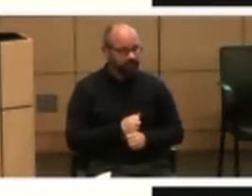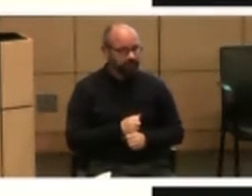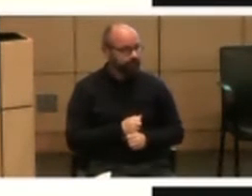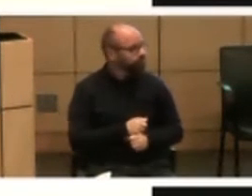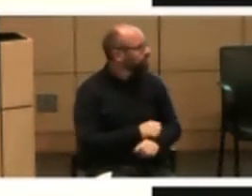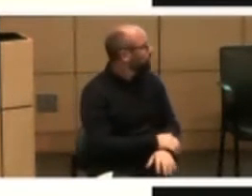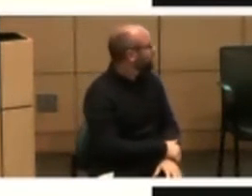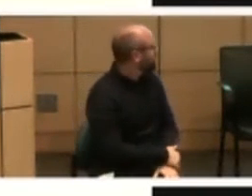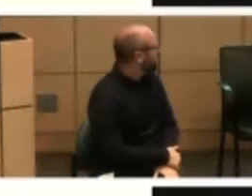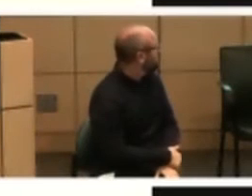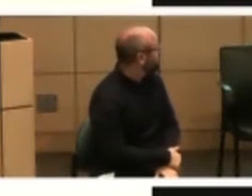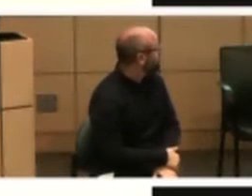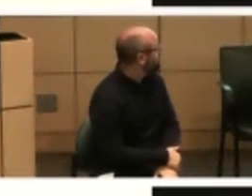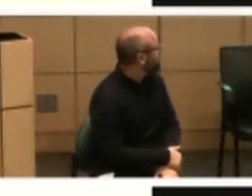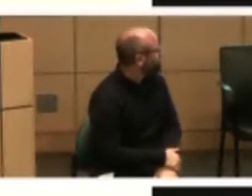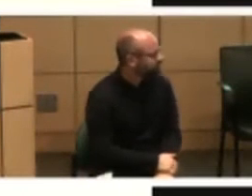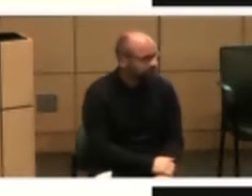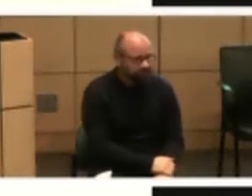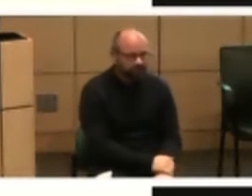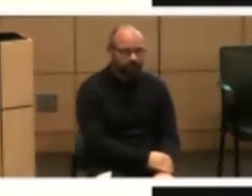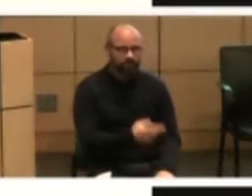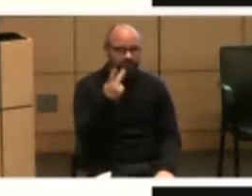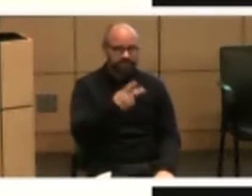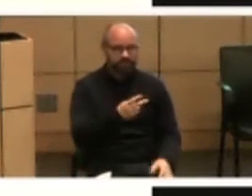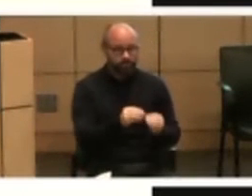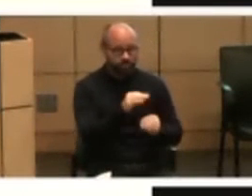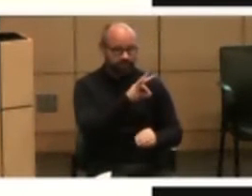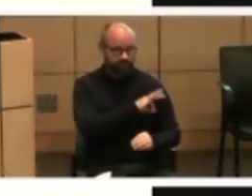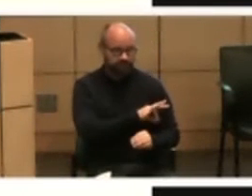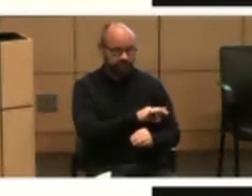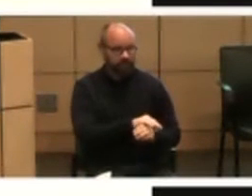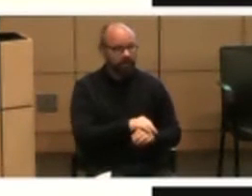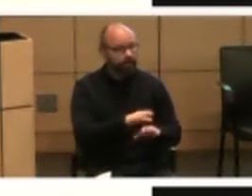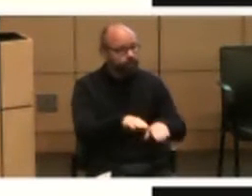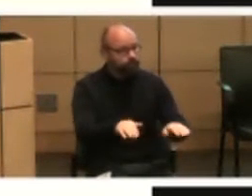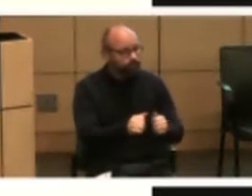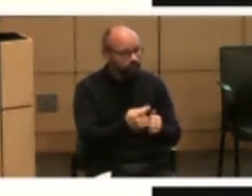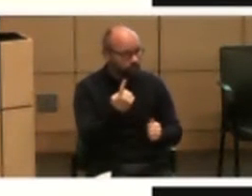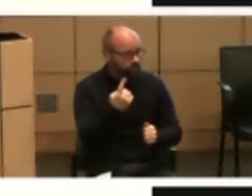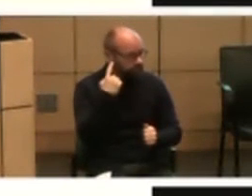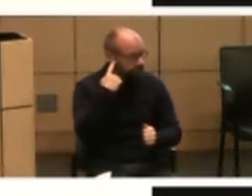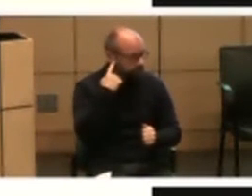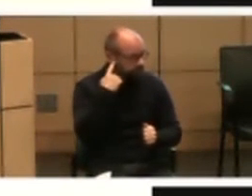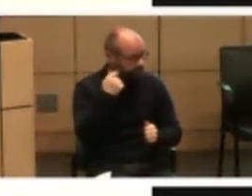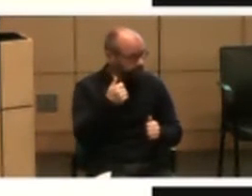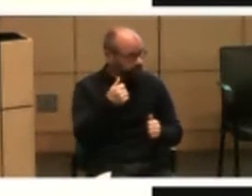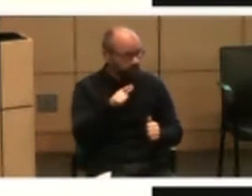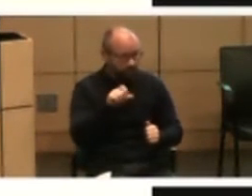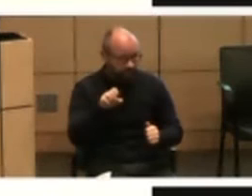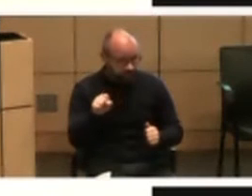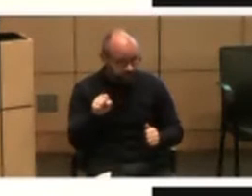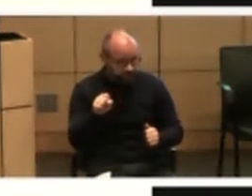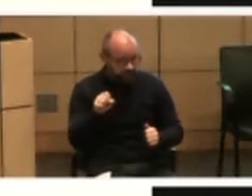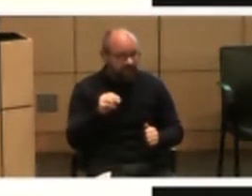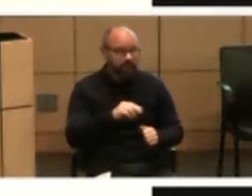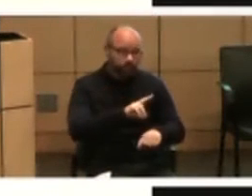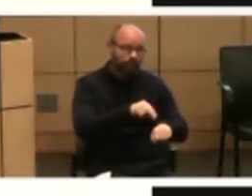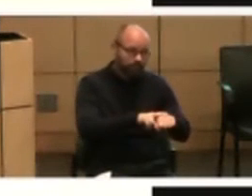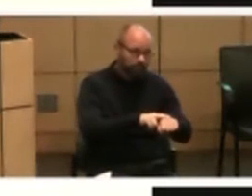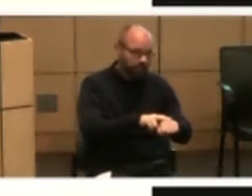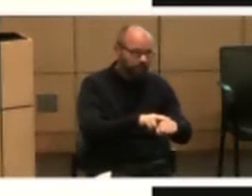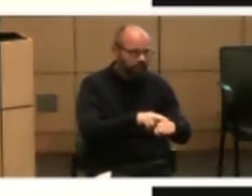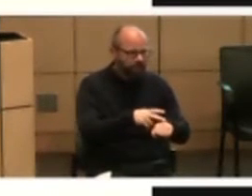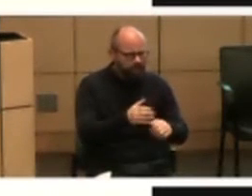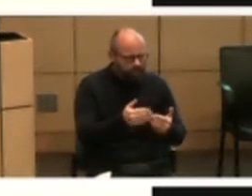favorable is that children with unilateral hearing loss and children with normal hearing perform